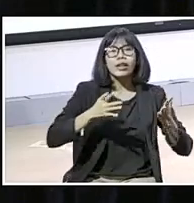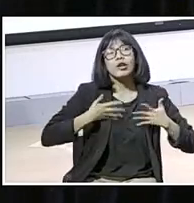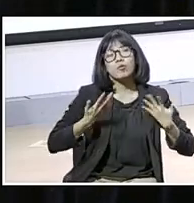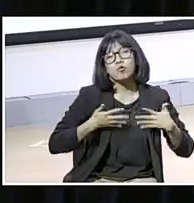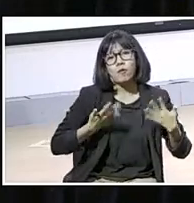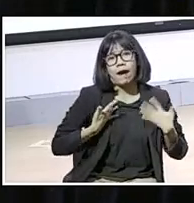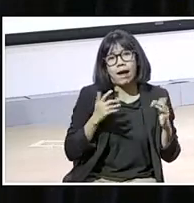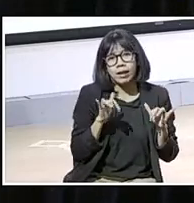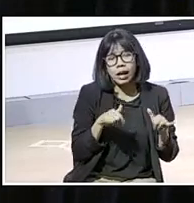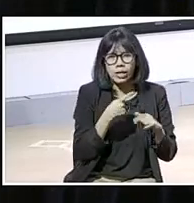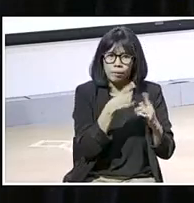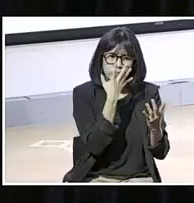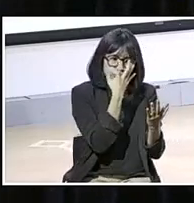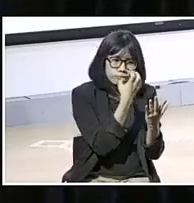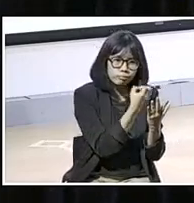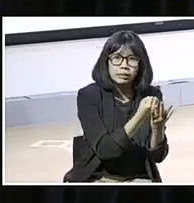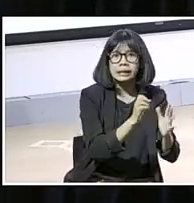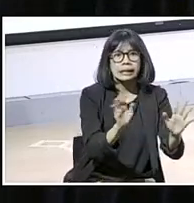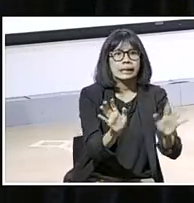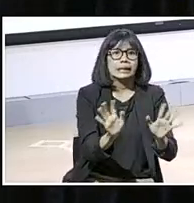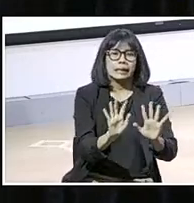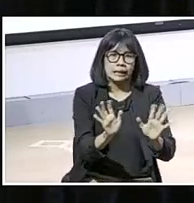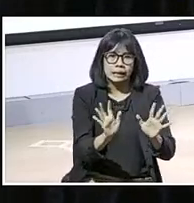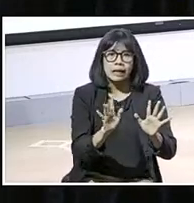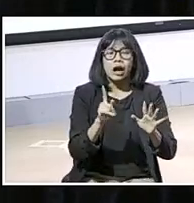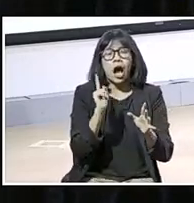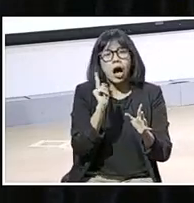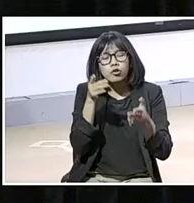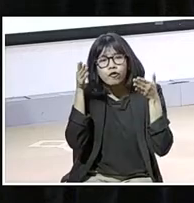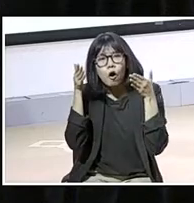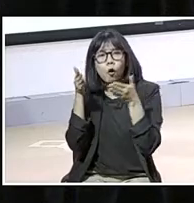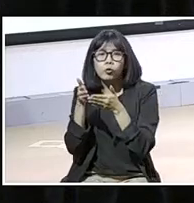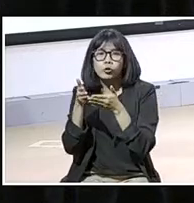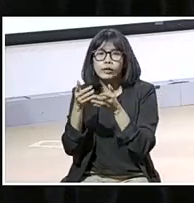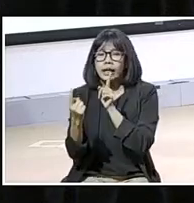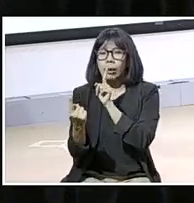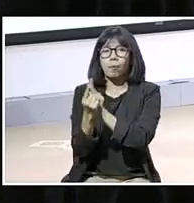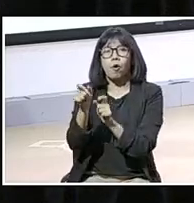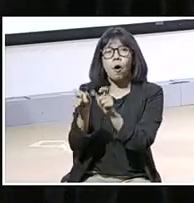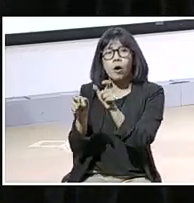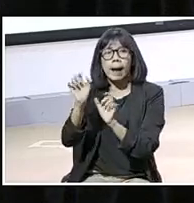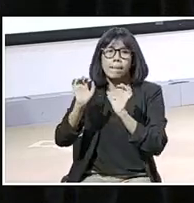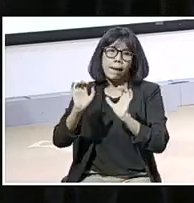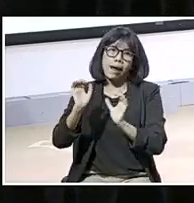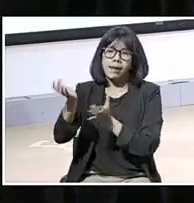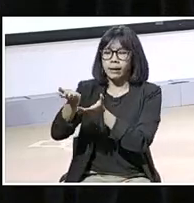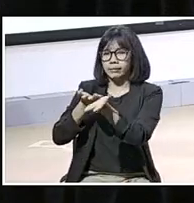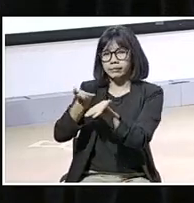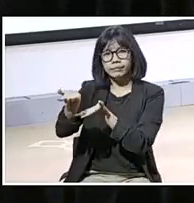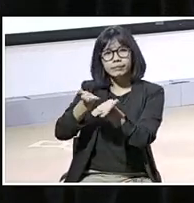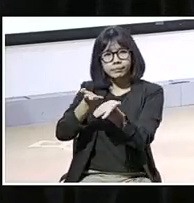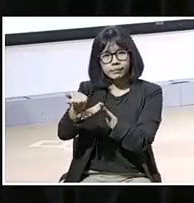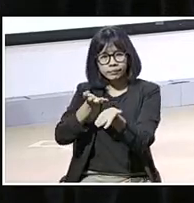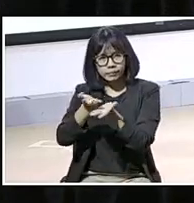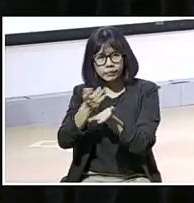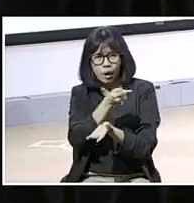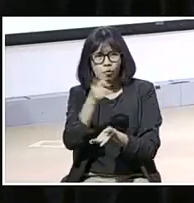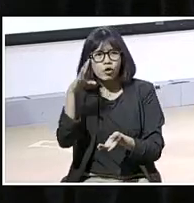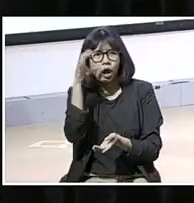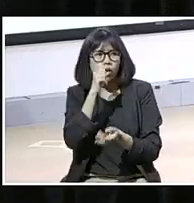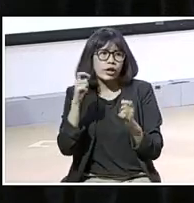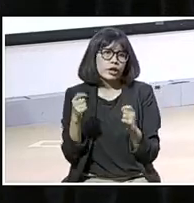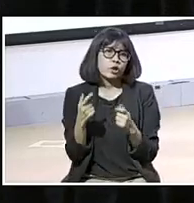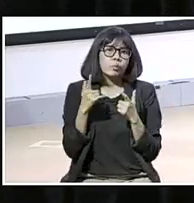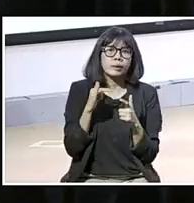resolute about that. You have to have a singular focus, and just understanding, like, utilize it for what it is, like